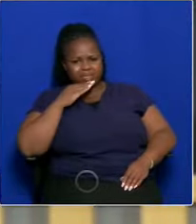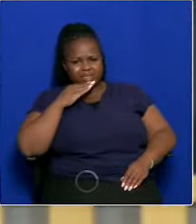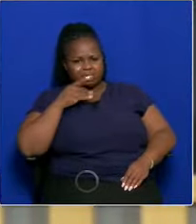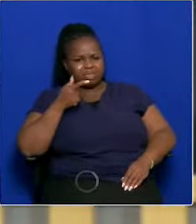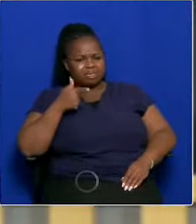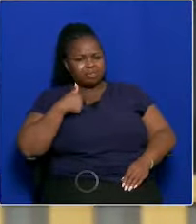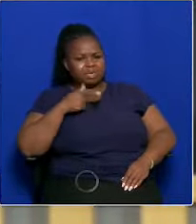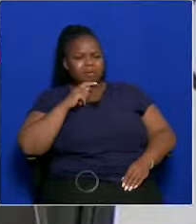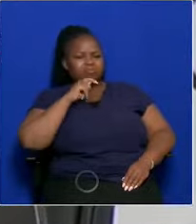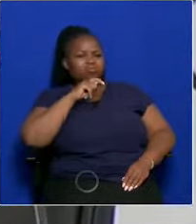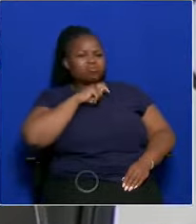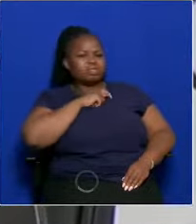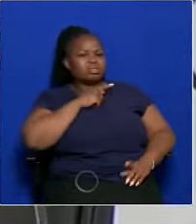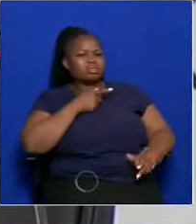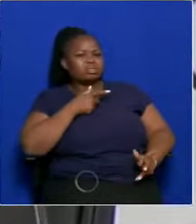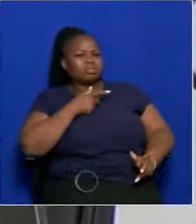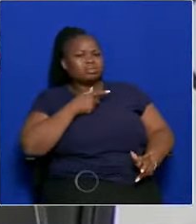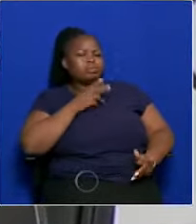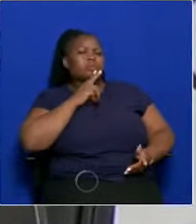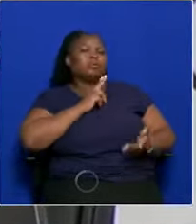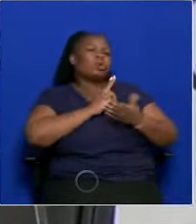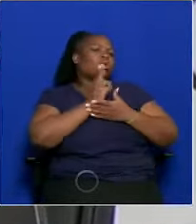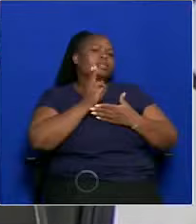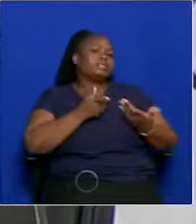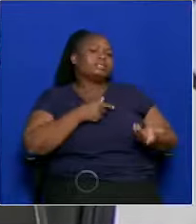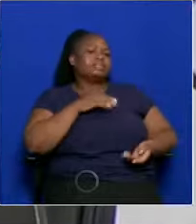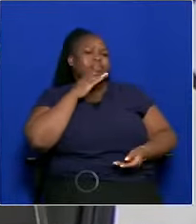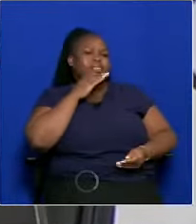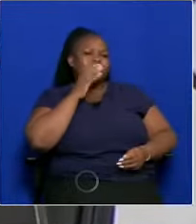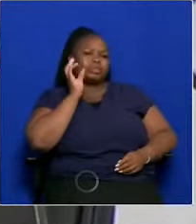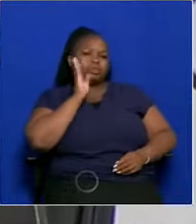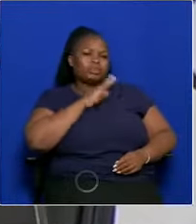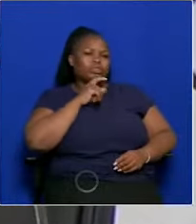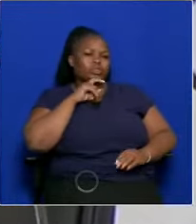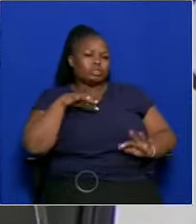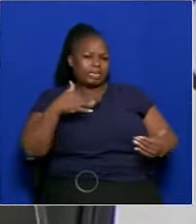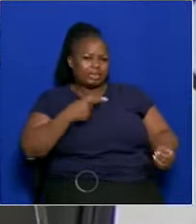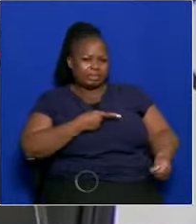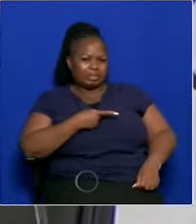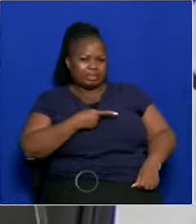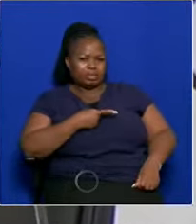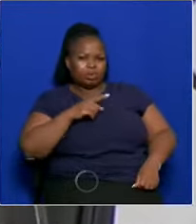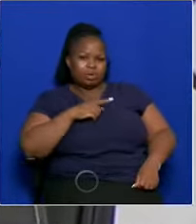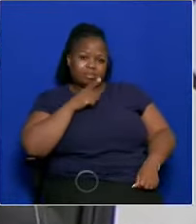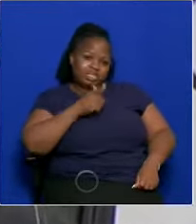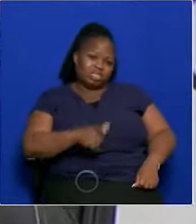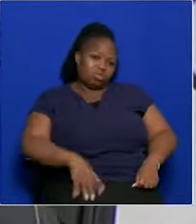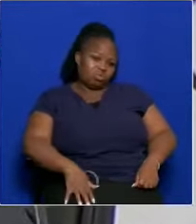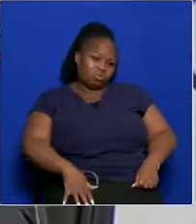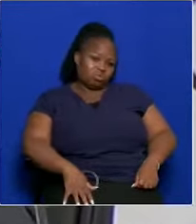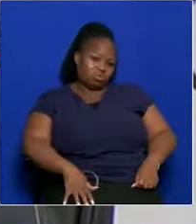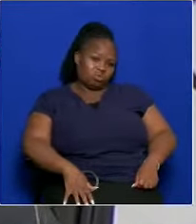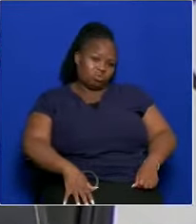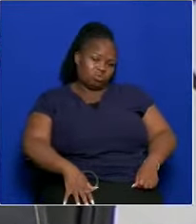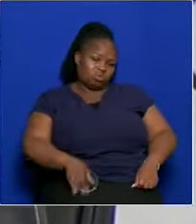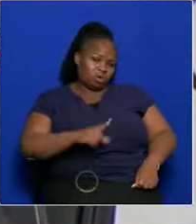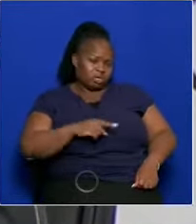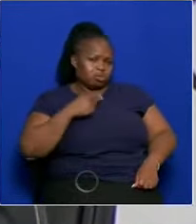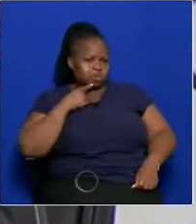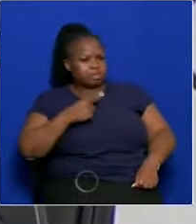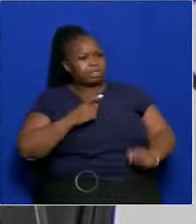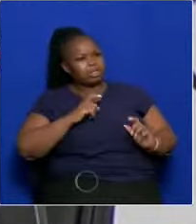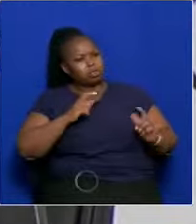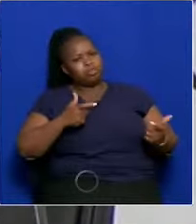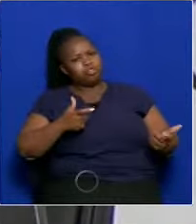My faithfulness in telling you, as you are saying the commission, if it was not